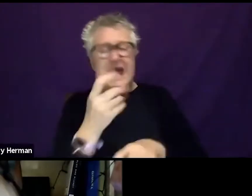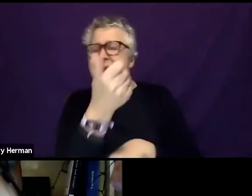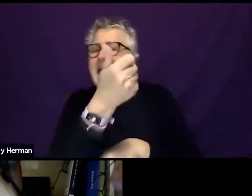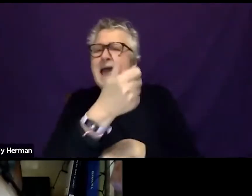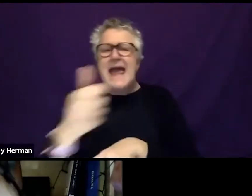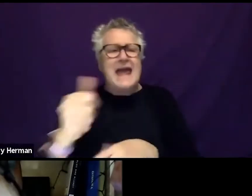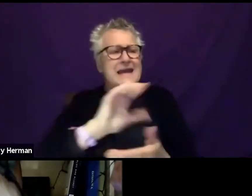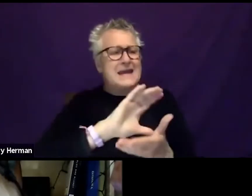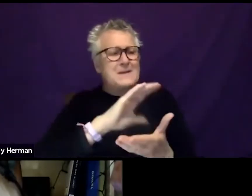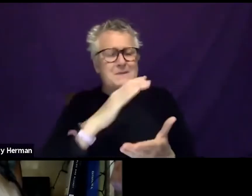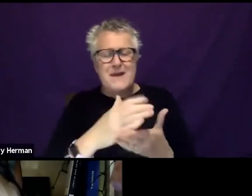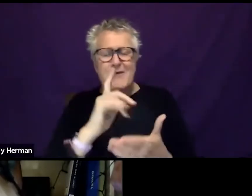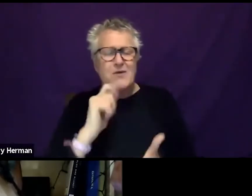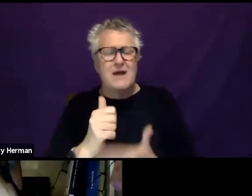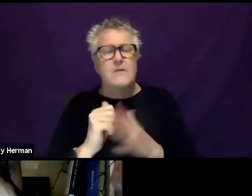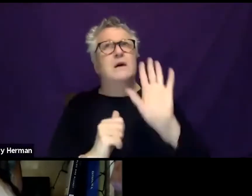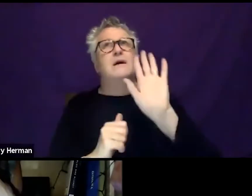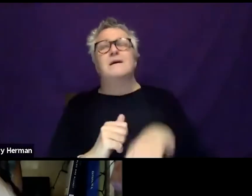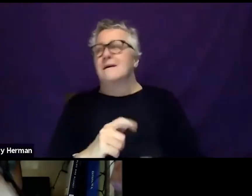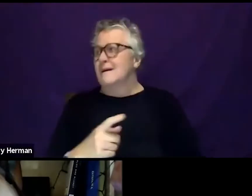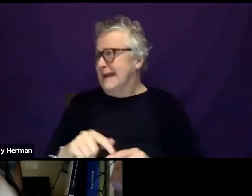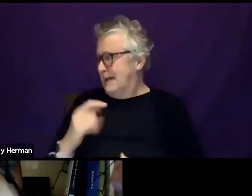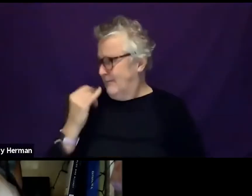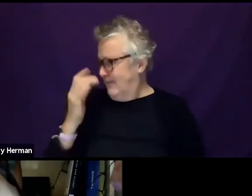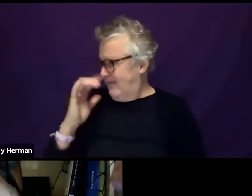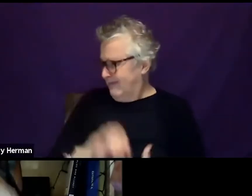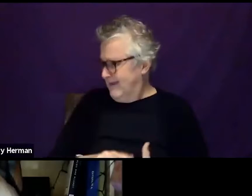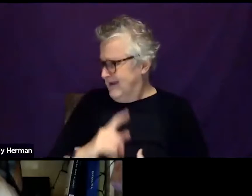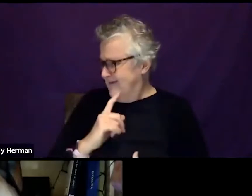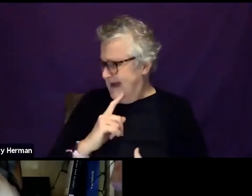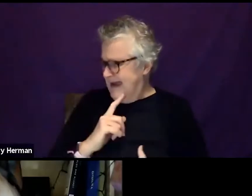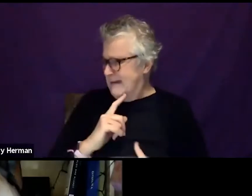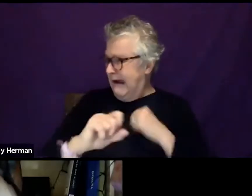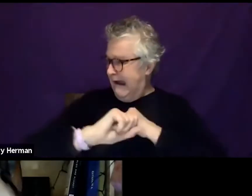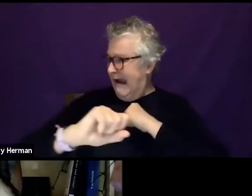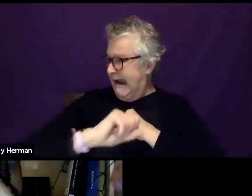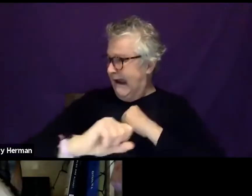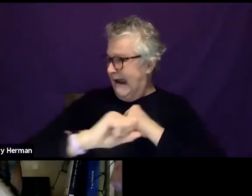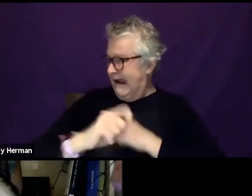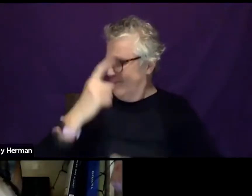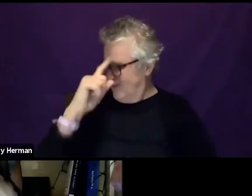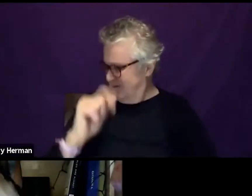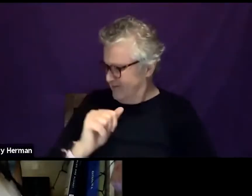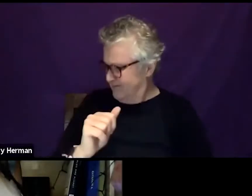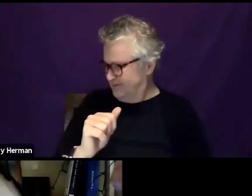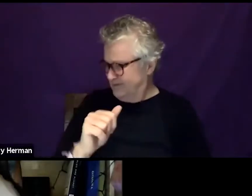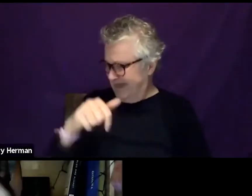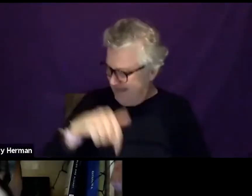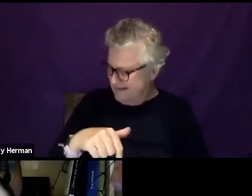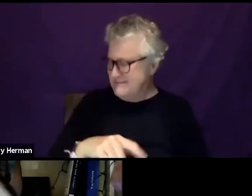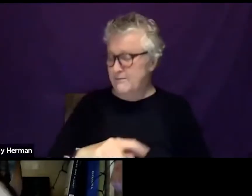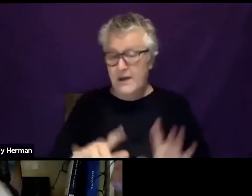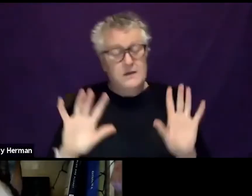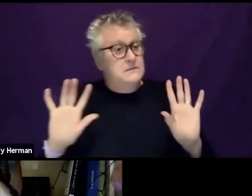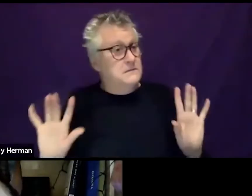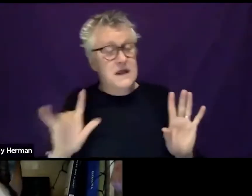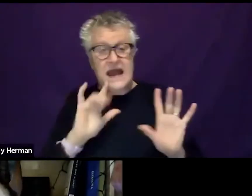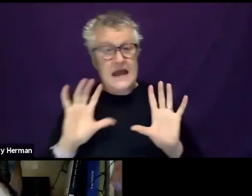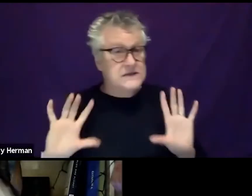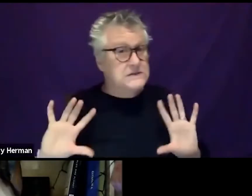doing a fundraising, but this is true, just for as a collective, as a process of collective